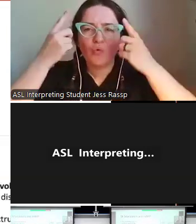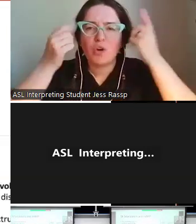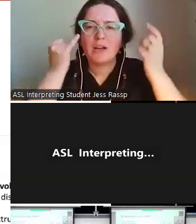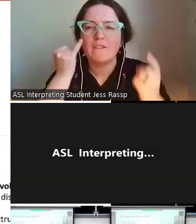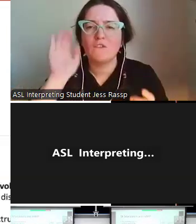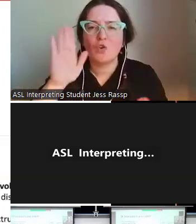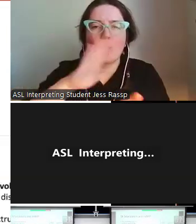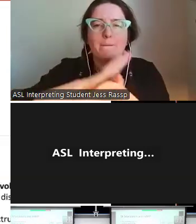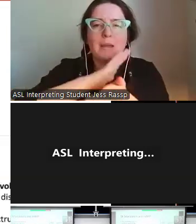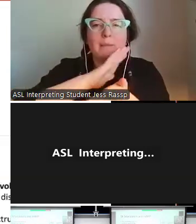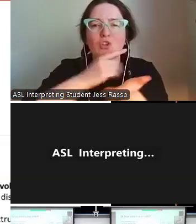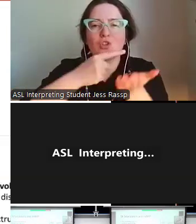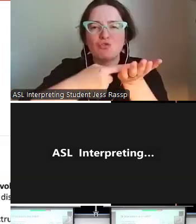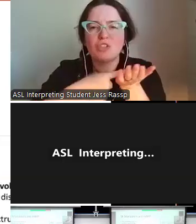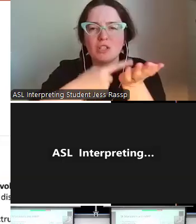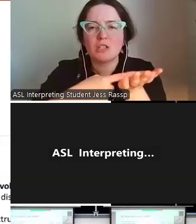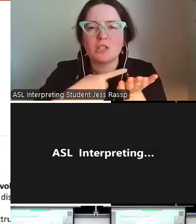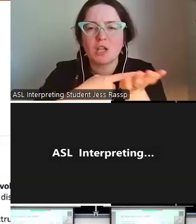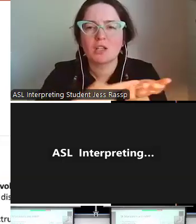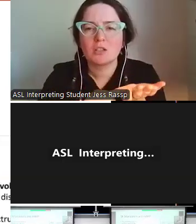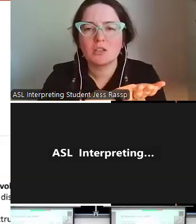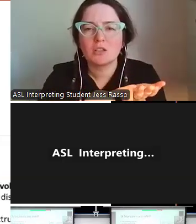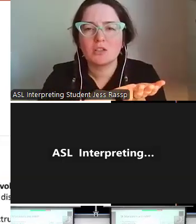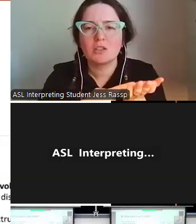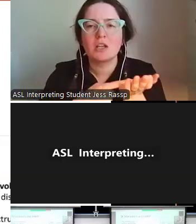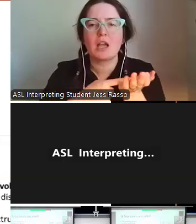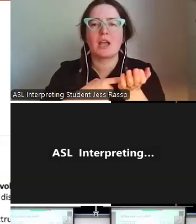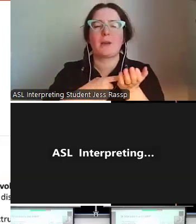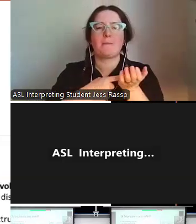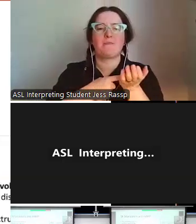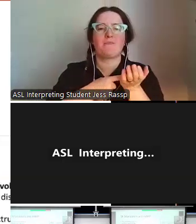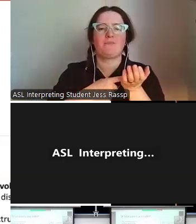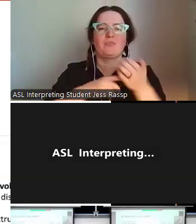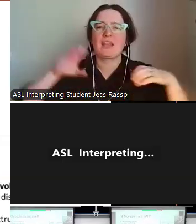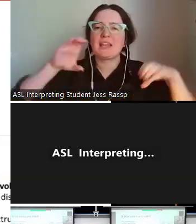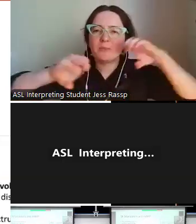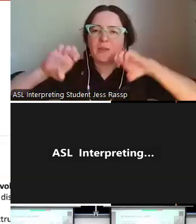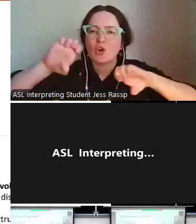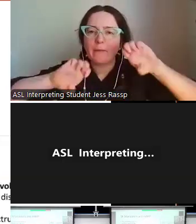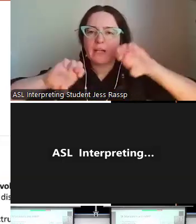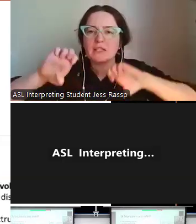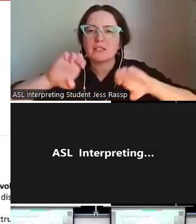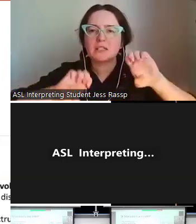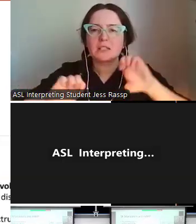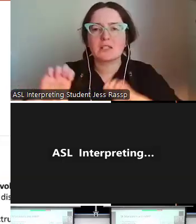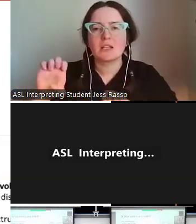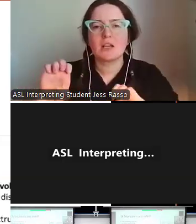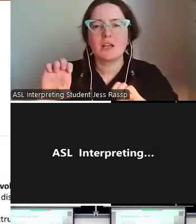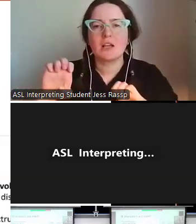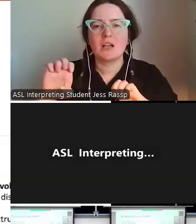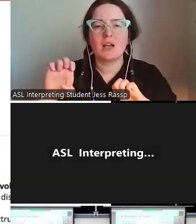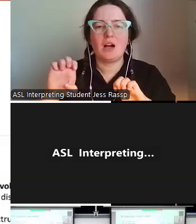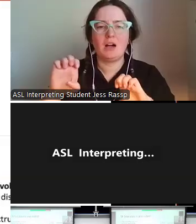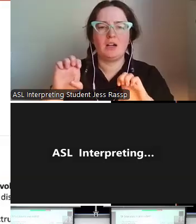like, anecdotally or performed, like, the experiment, because I don't know how viable it is, of like what concentration